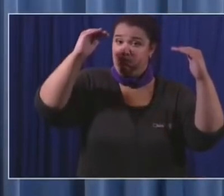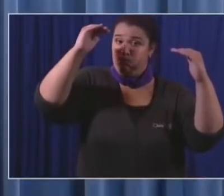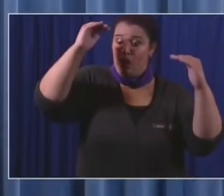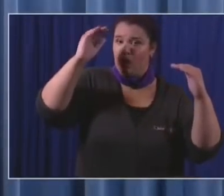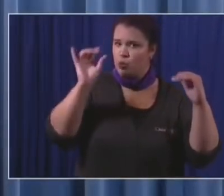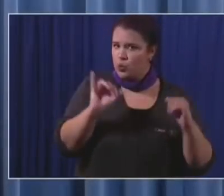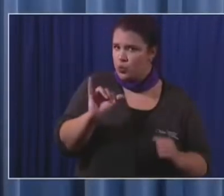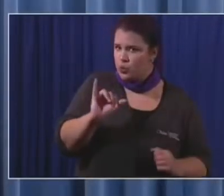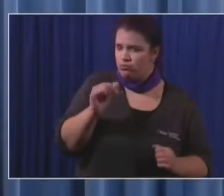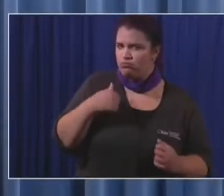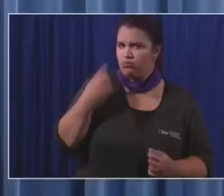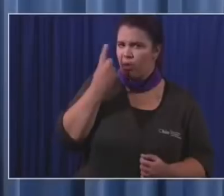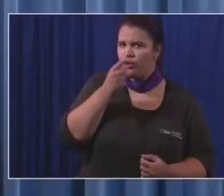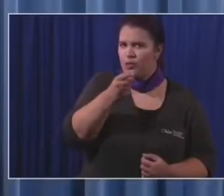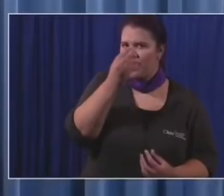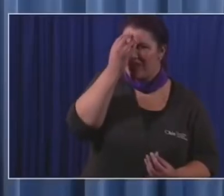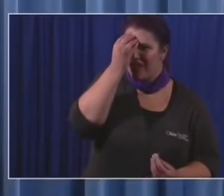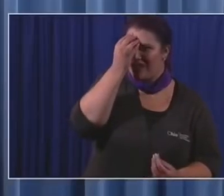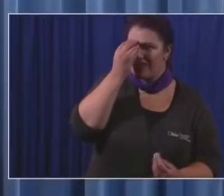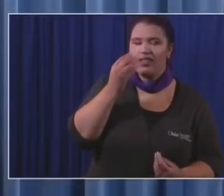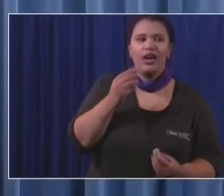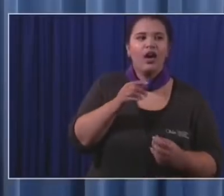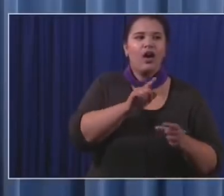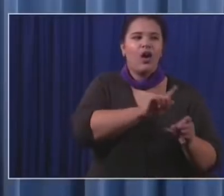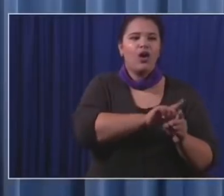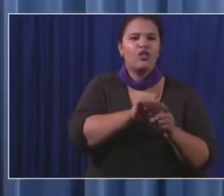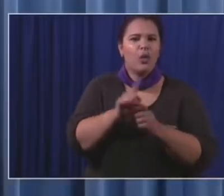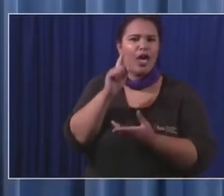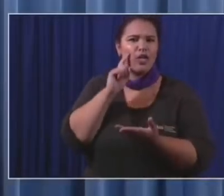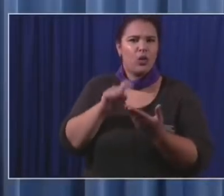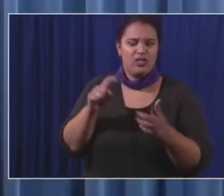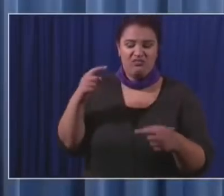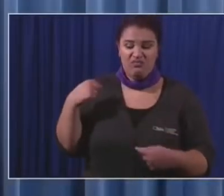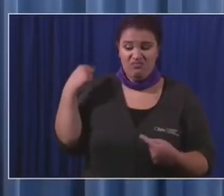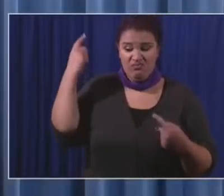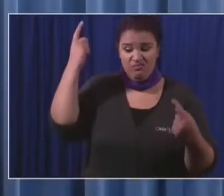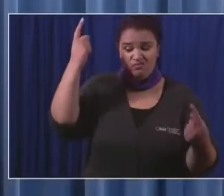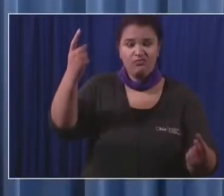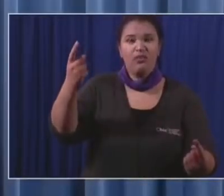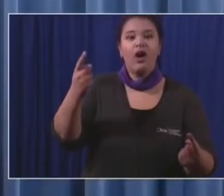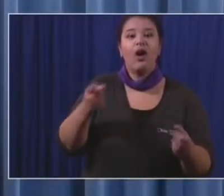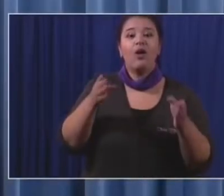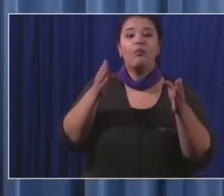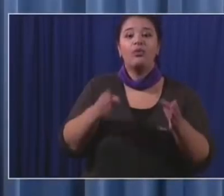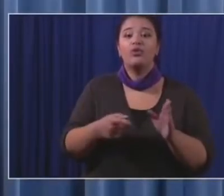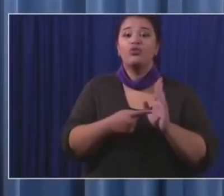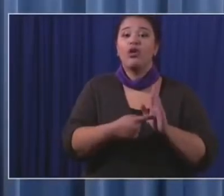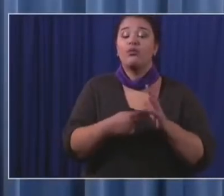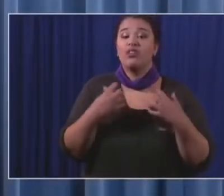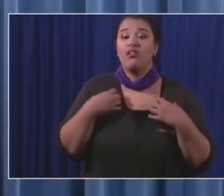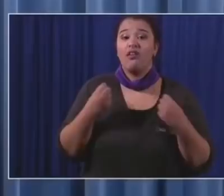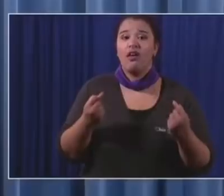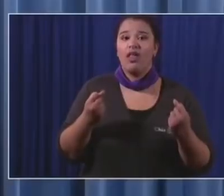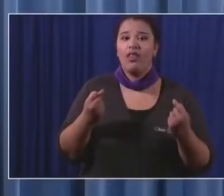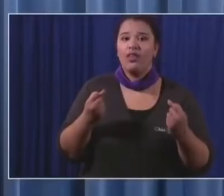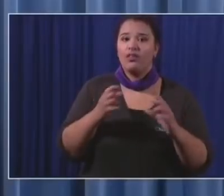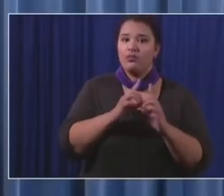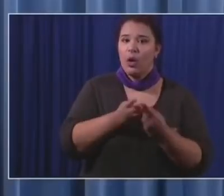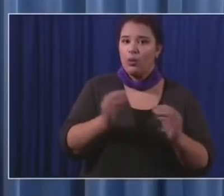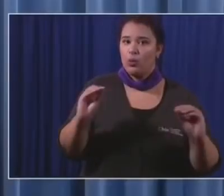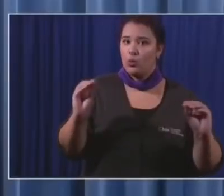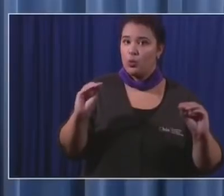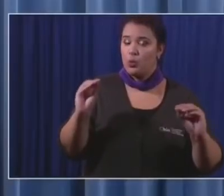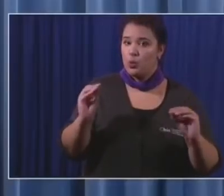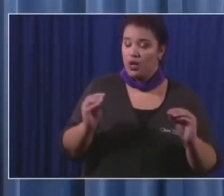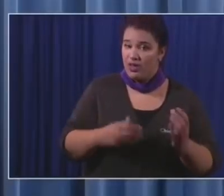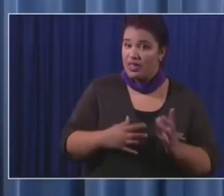like they might follow, even with the lag in the death numbers. Wondered your thoughts on that. Also, I've